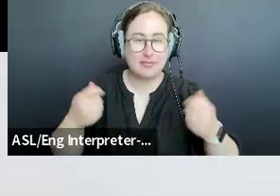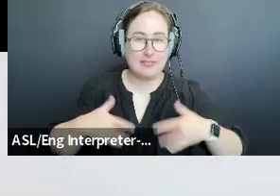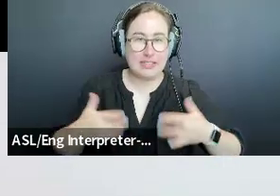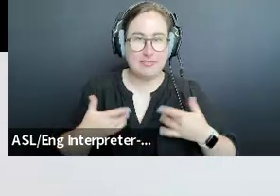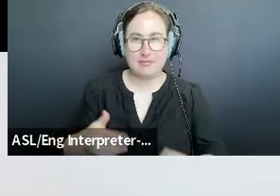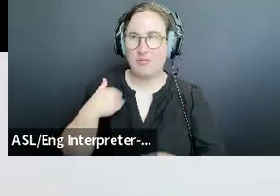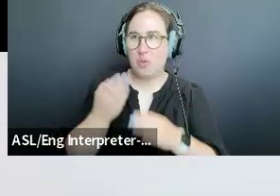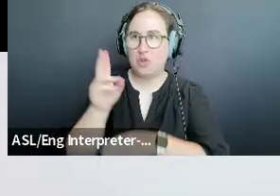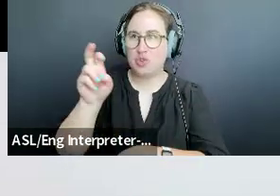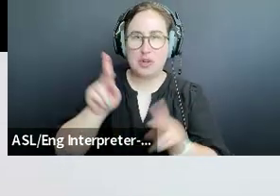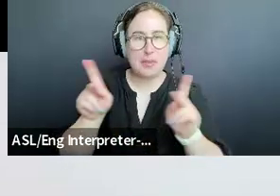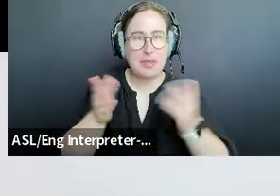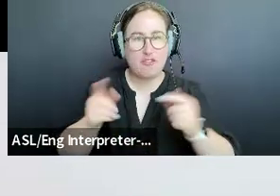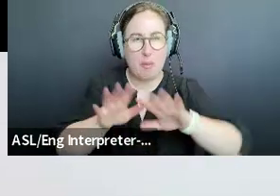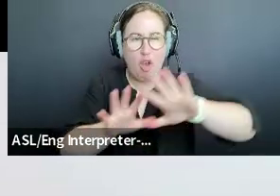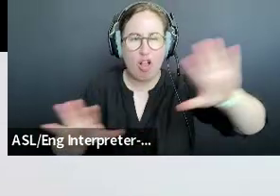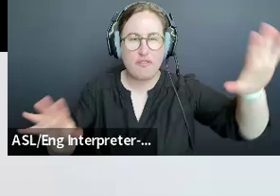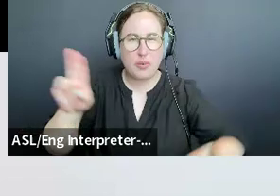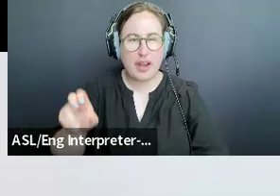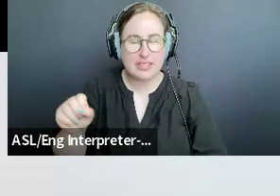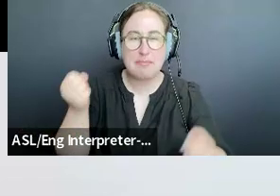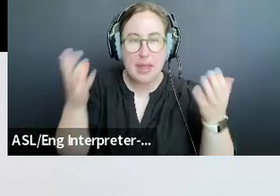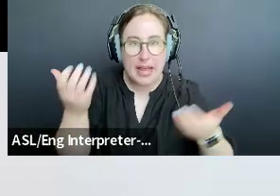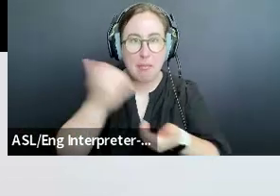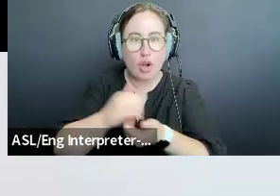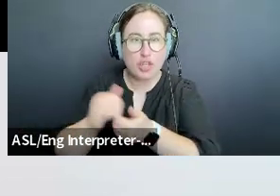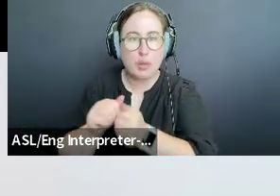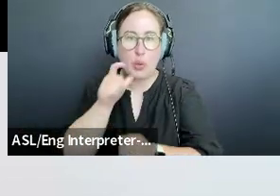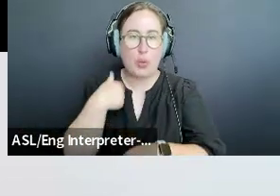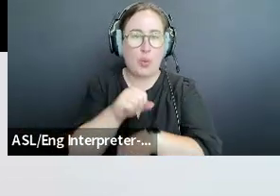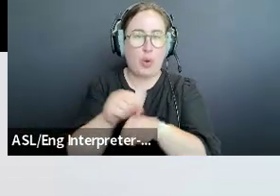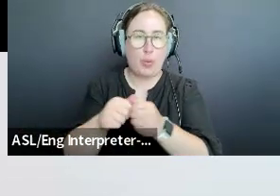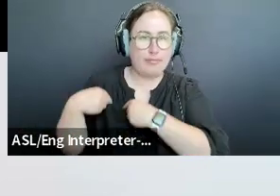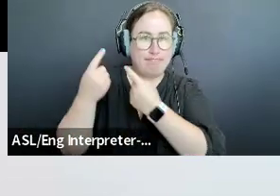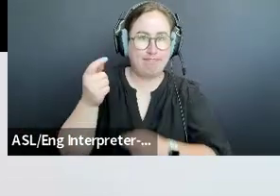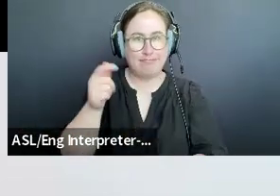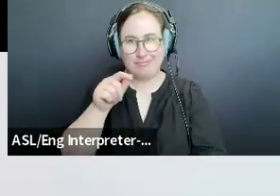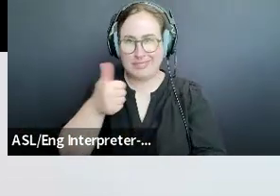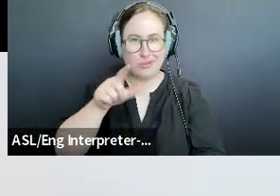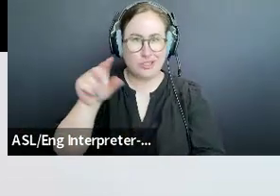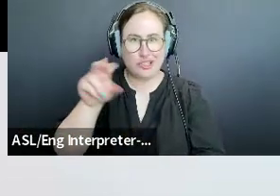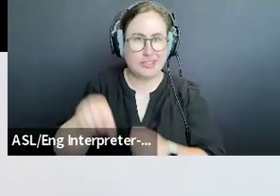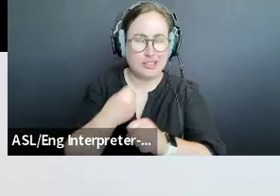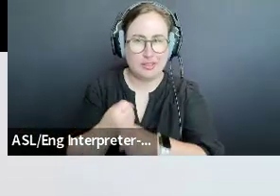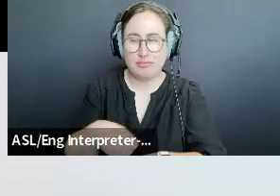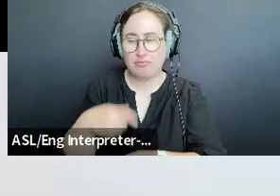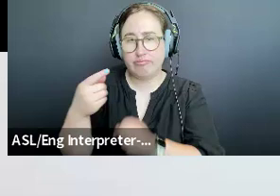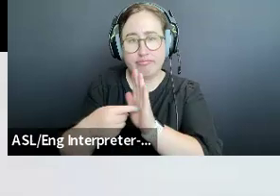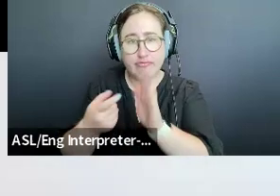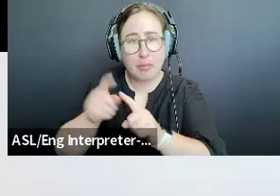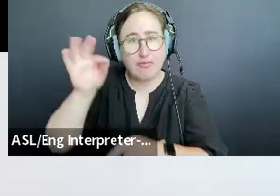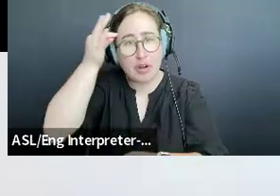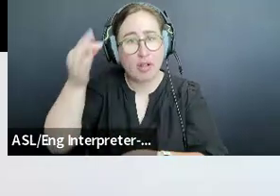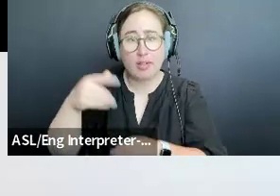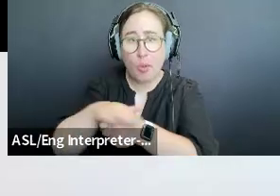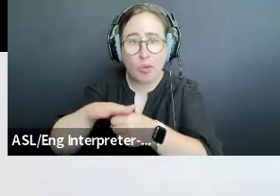200 people here from across the country, including many partners with whom we've worked for decades. Representatives from federal, state, and local